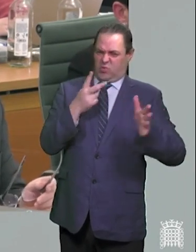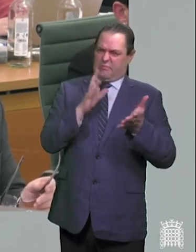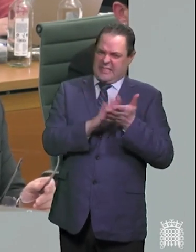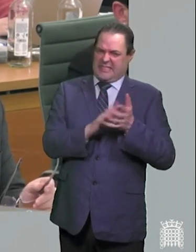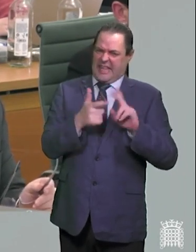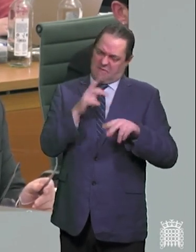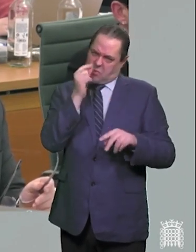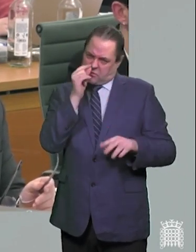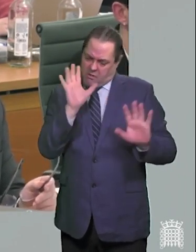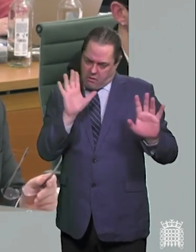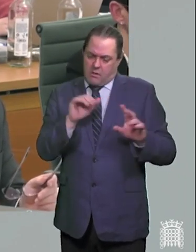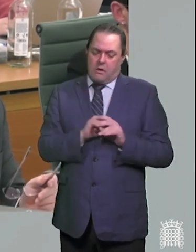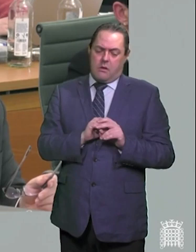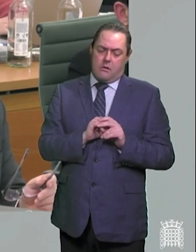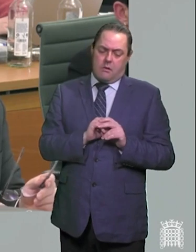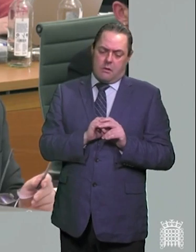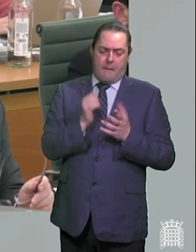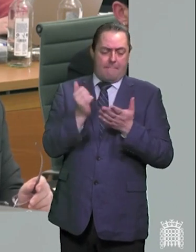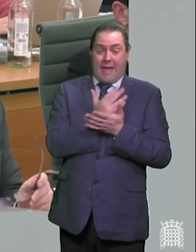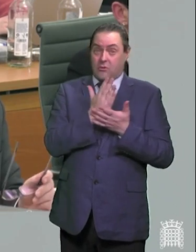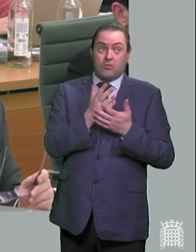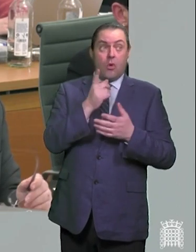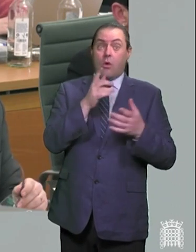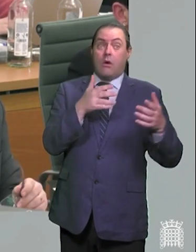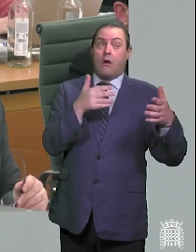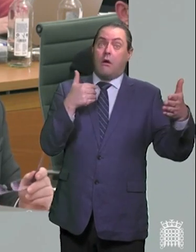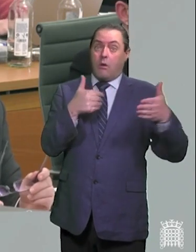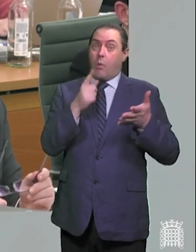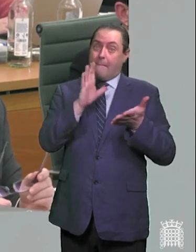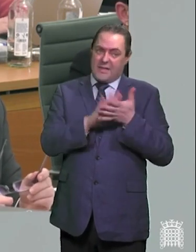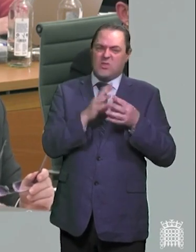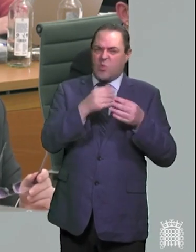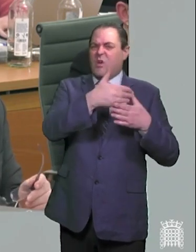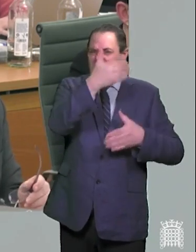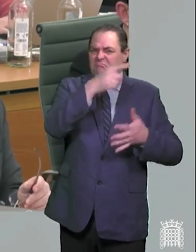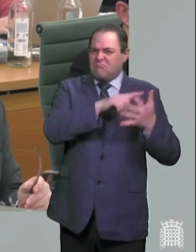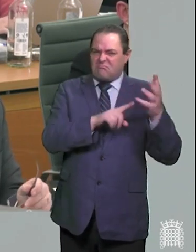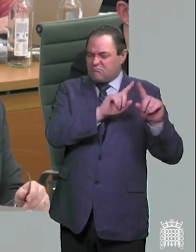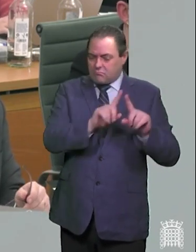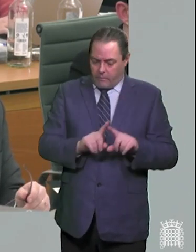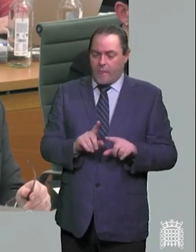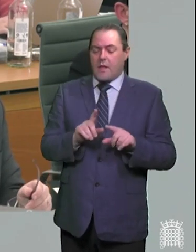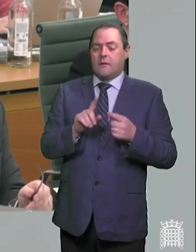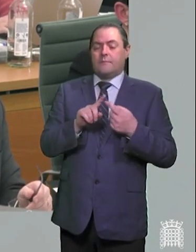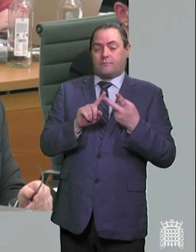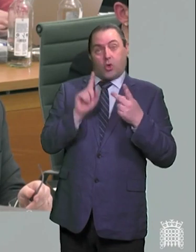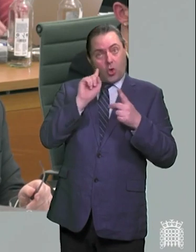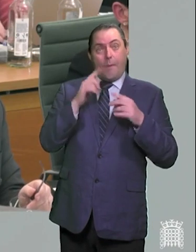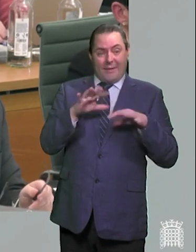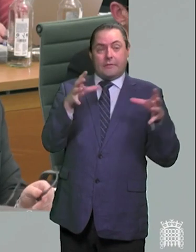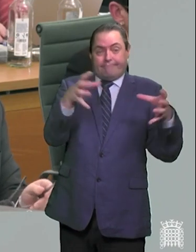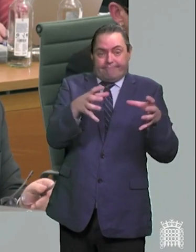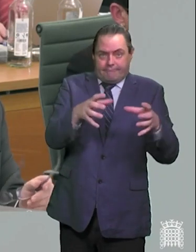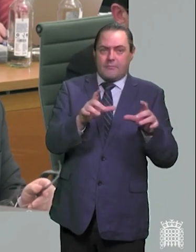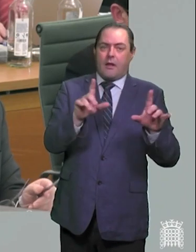wherever possible, and ensuring mitigation was in place if that wasn't possible. And you knew there'd been gatherings where social distancing